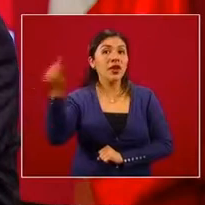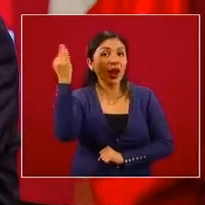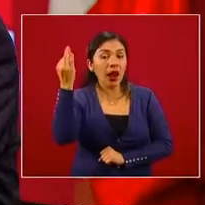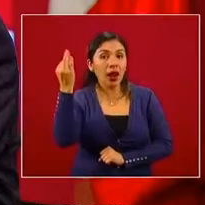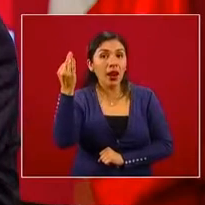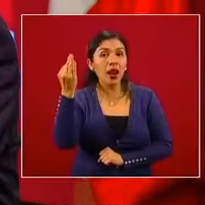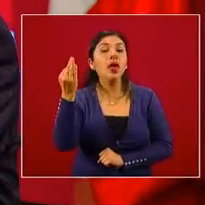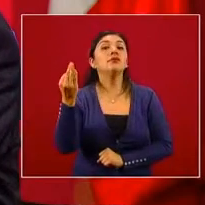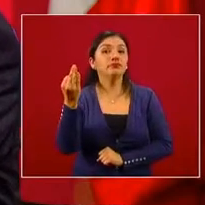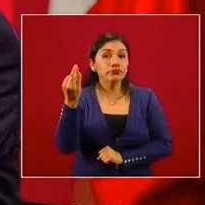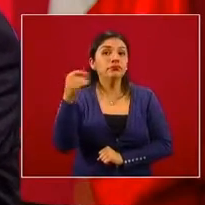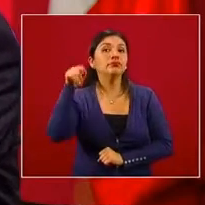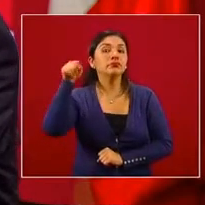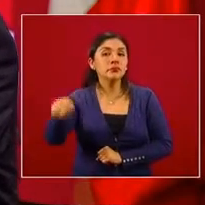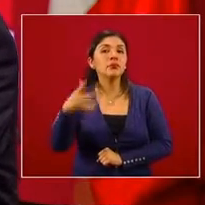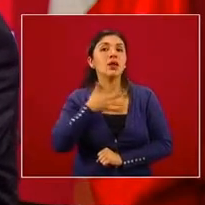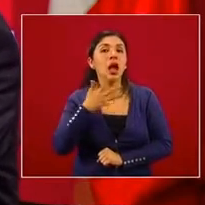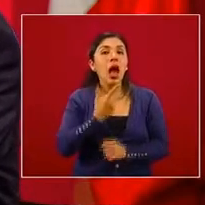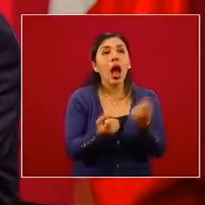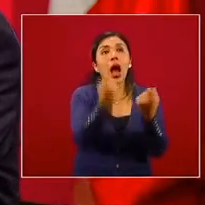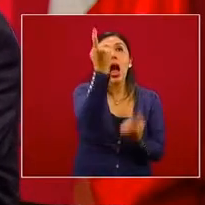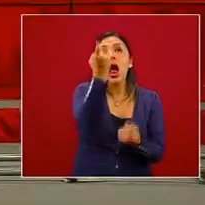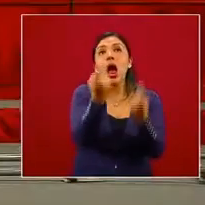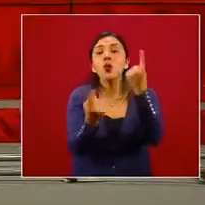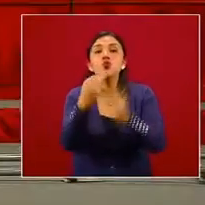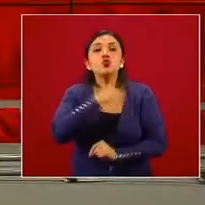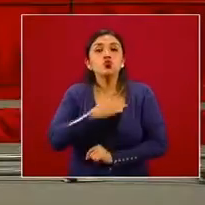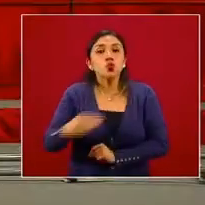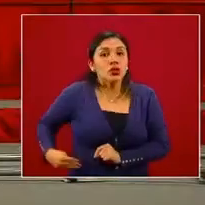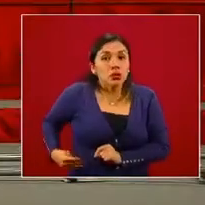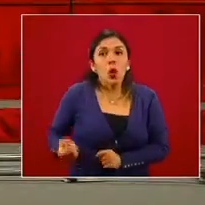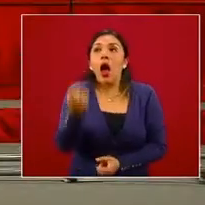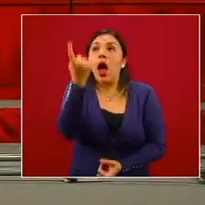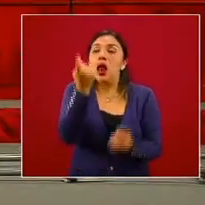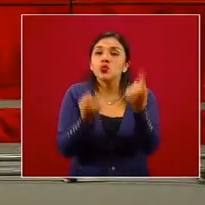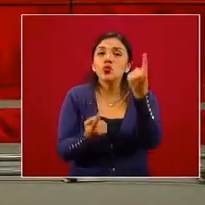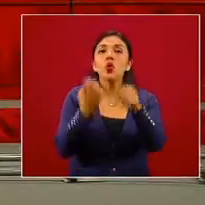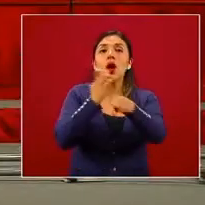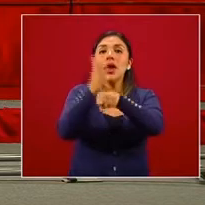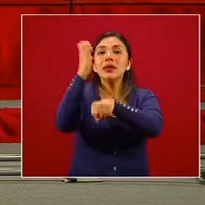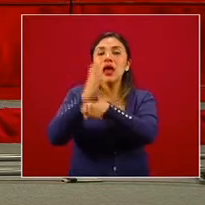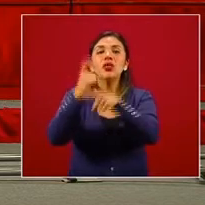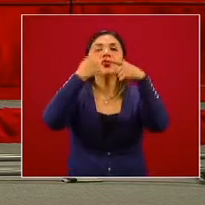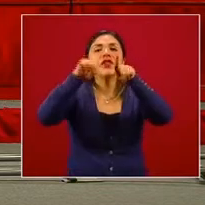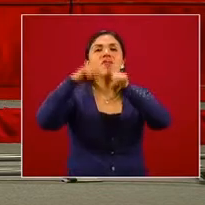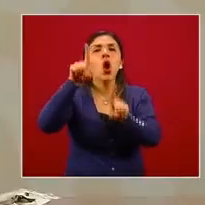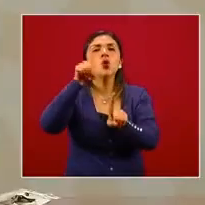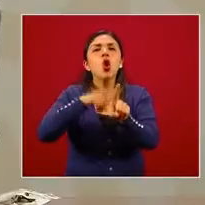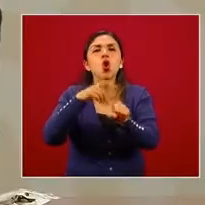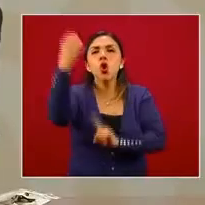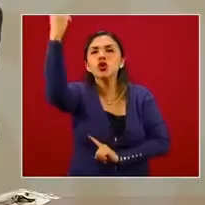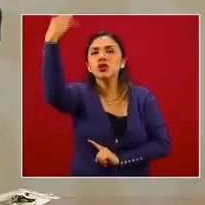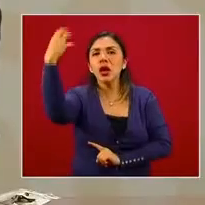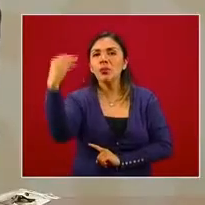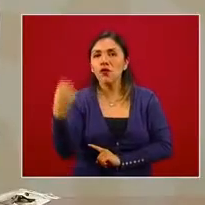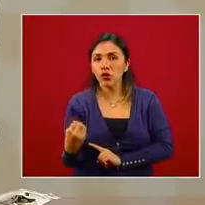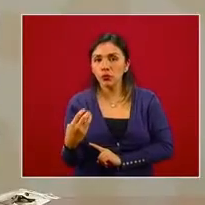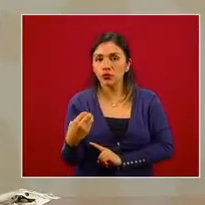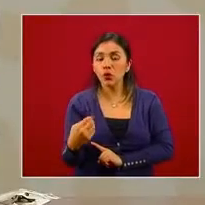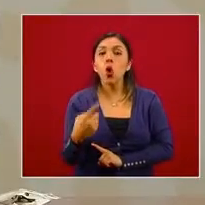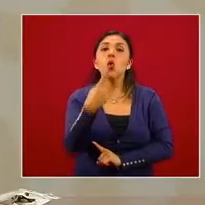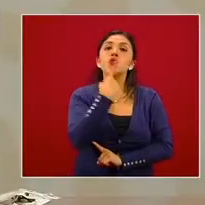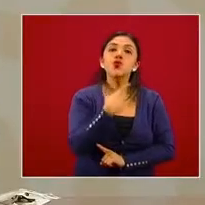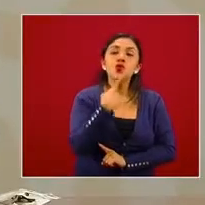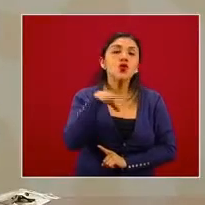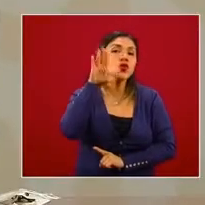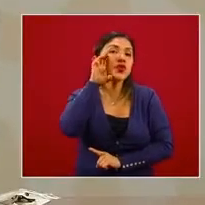in constant communication with the federal government to know which municipalities and which states are going to have a different color on the